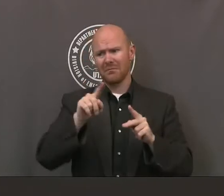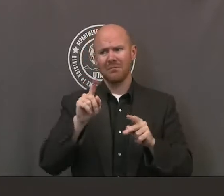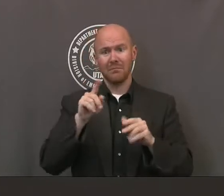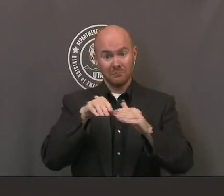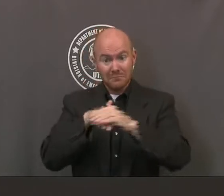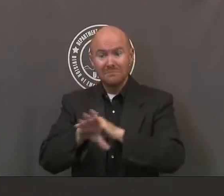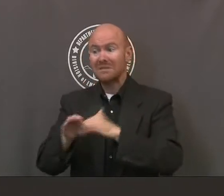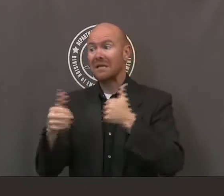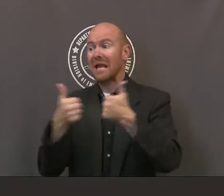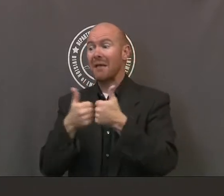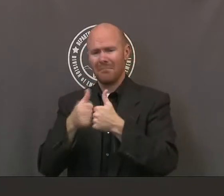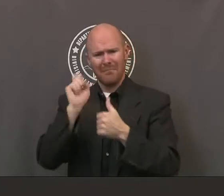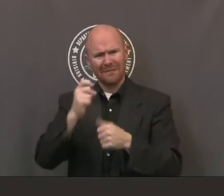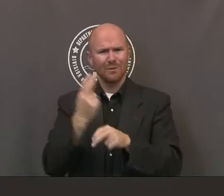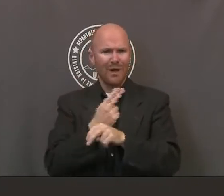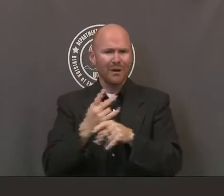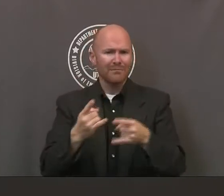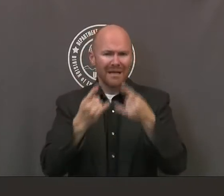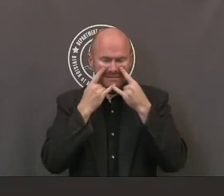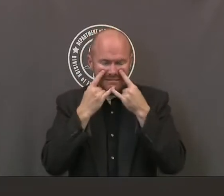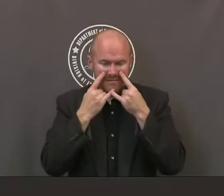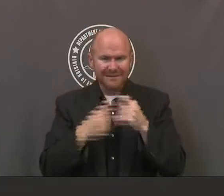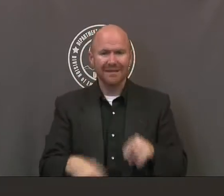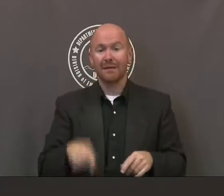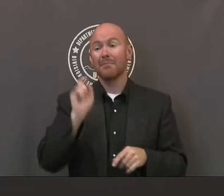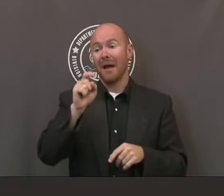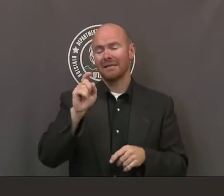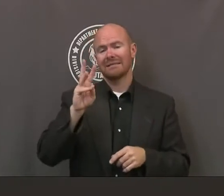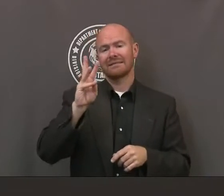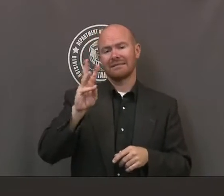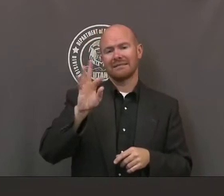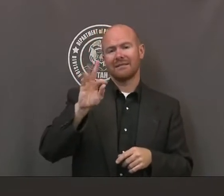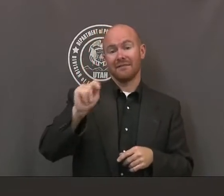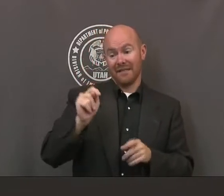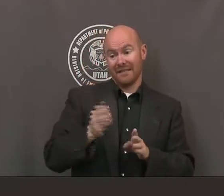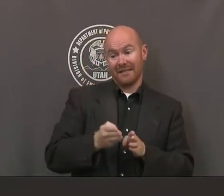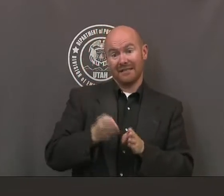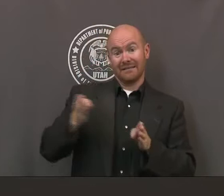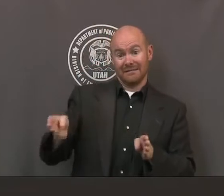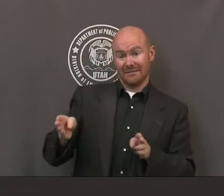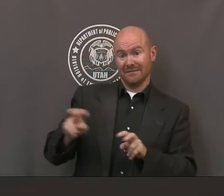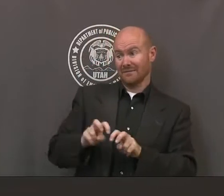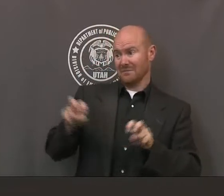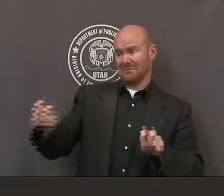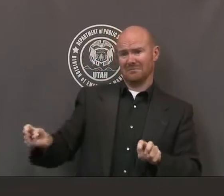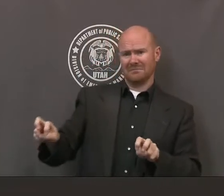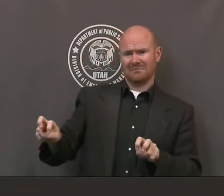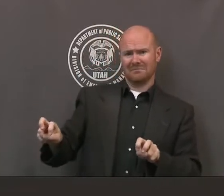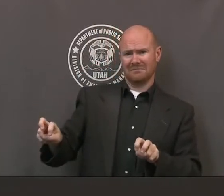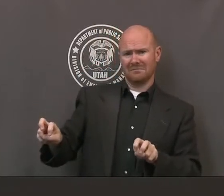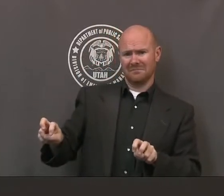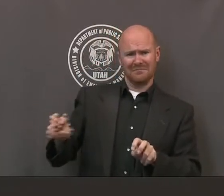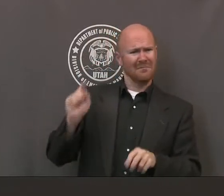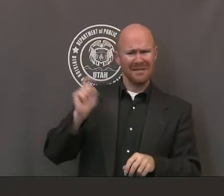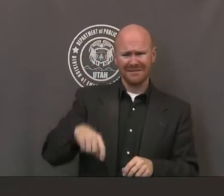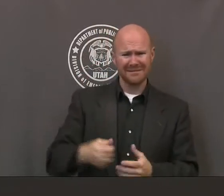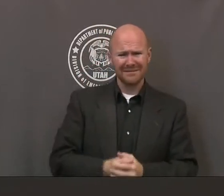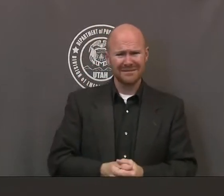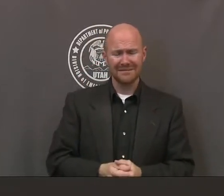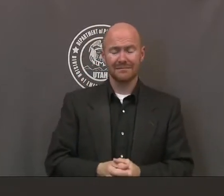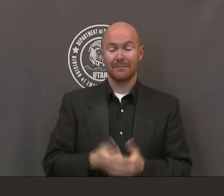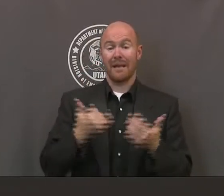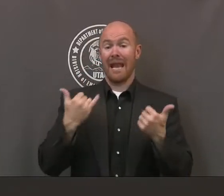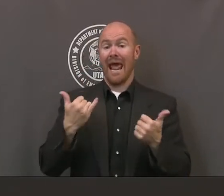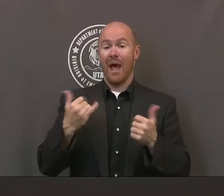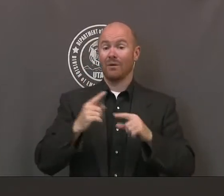Performers, again, are exempt. 6-foot distancing between household groups is to be maintained. The difference here is